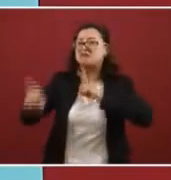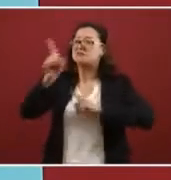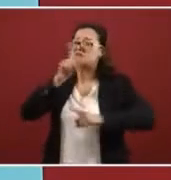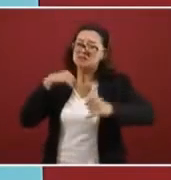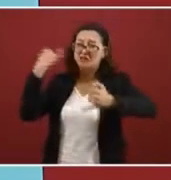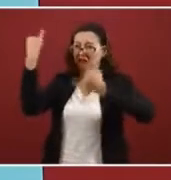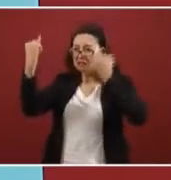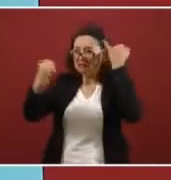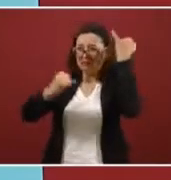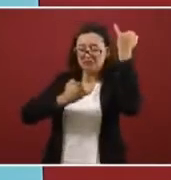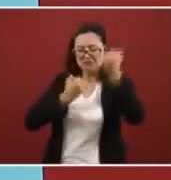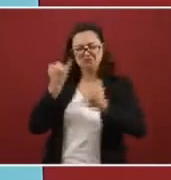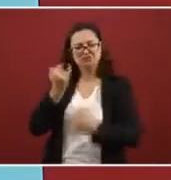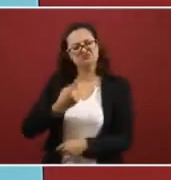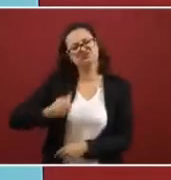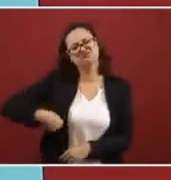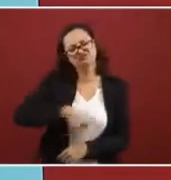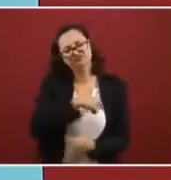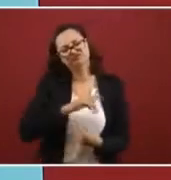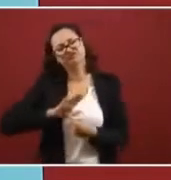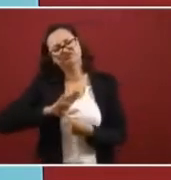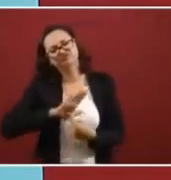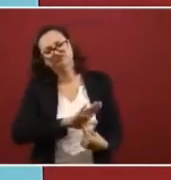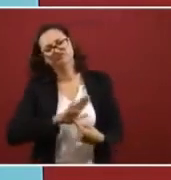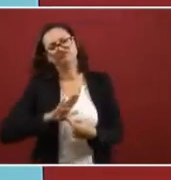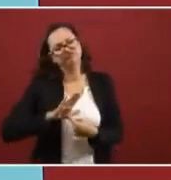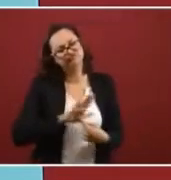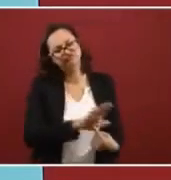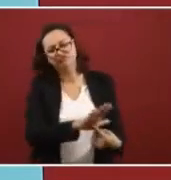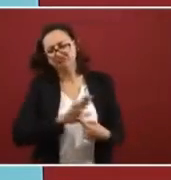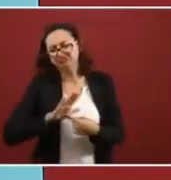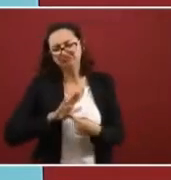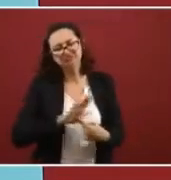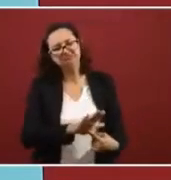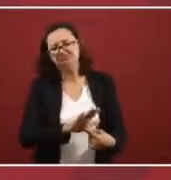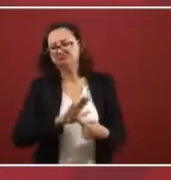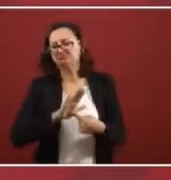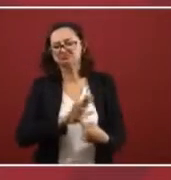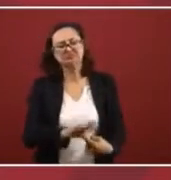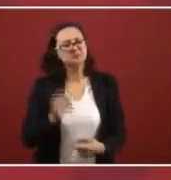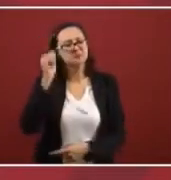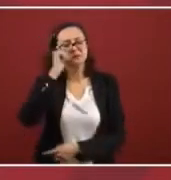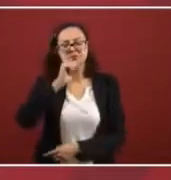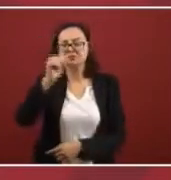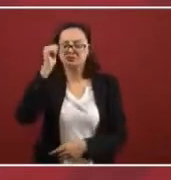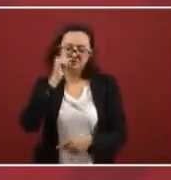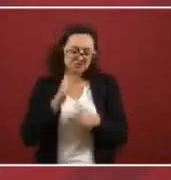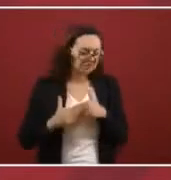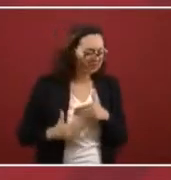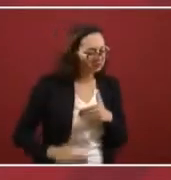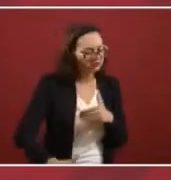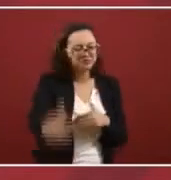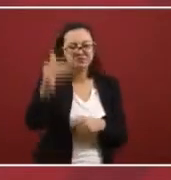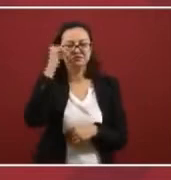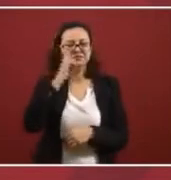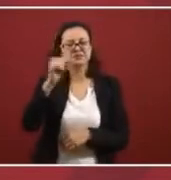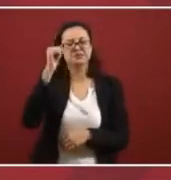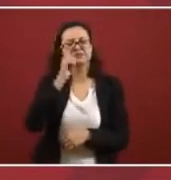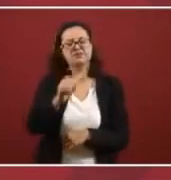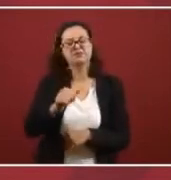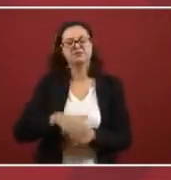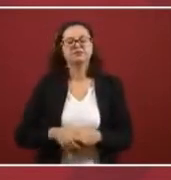de difamación y de of defamation and lies. Siempre. I will